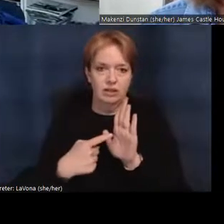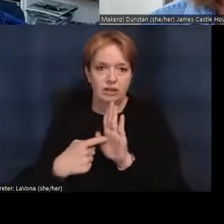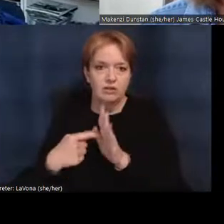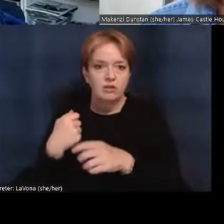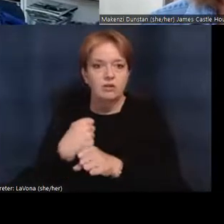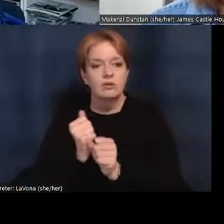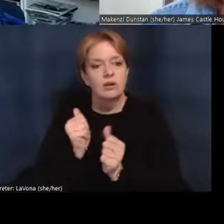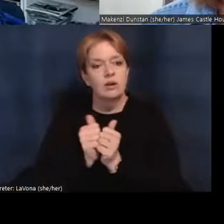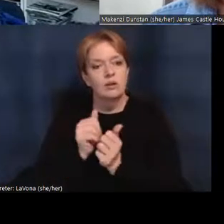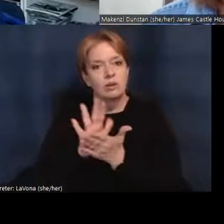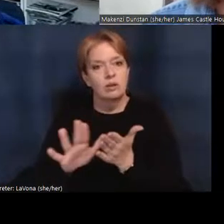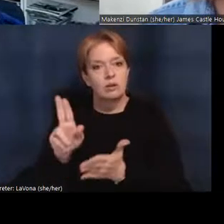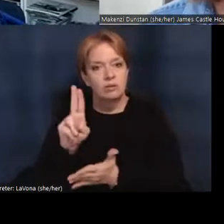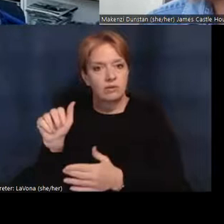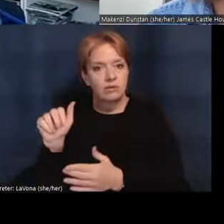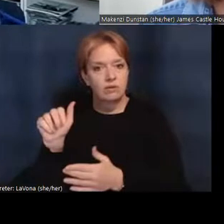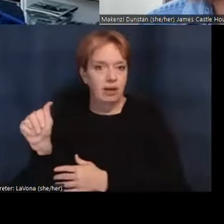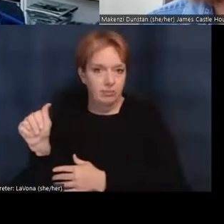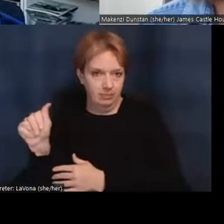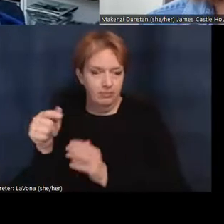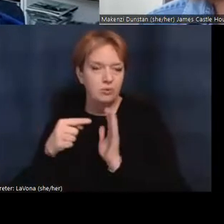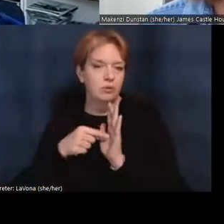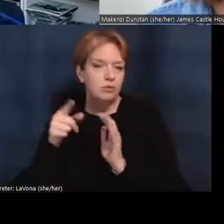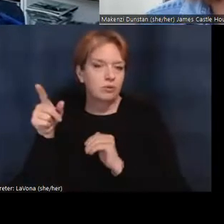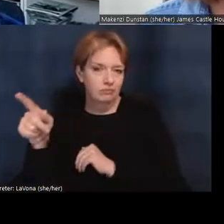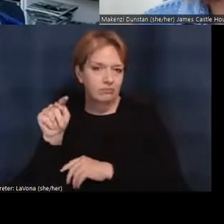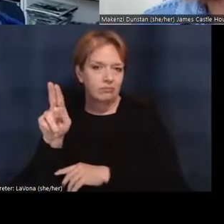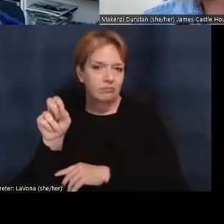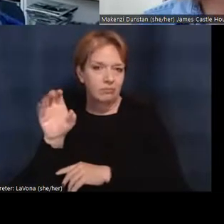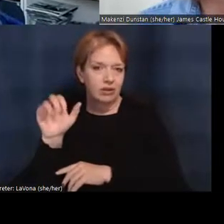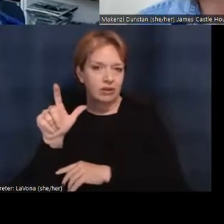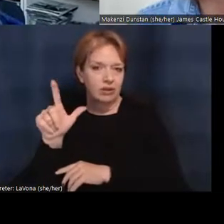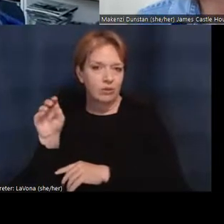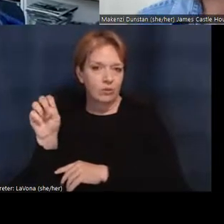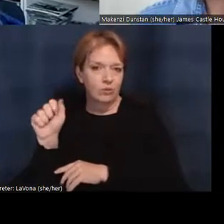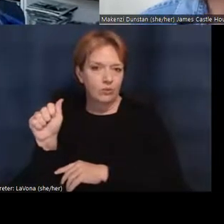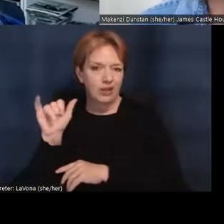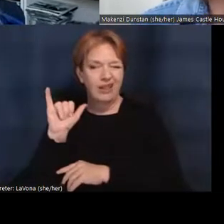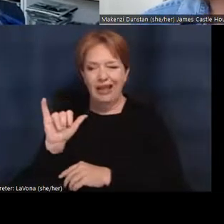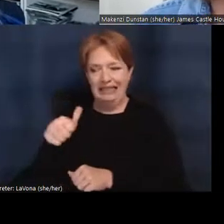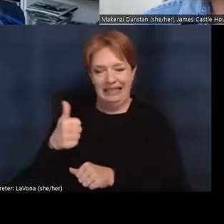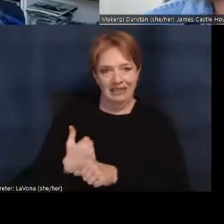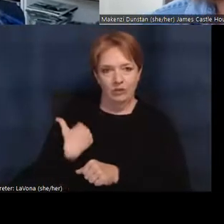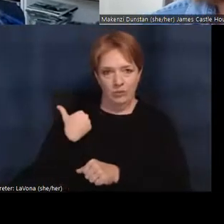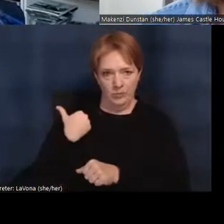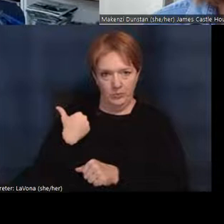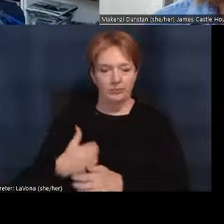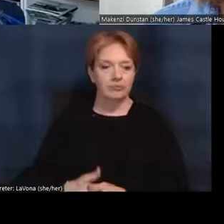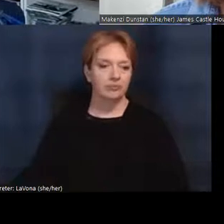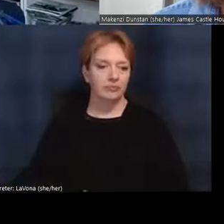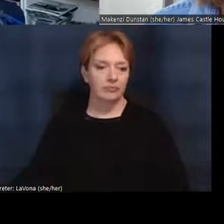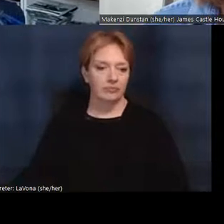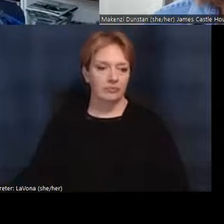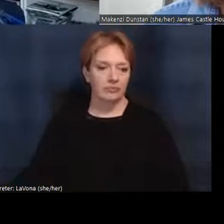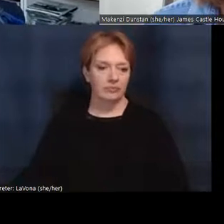in partnership with the University of Alabama, shown on campus in Tuscaloosa 10 years ago. And of